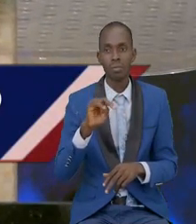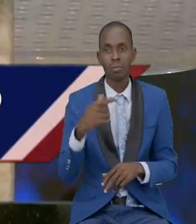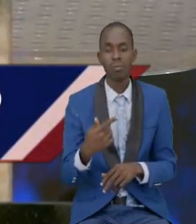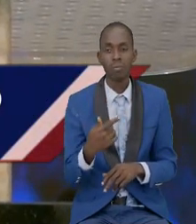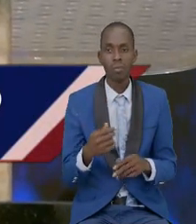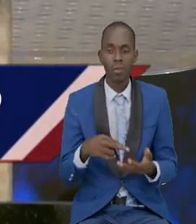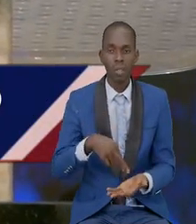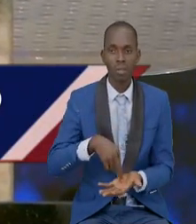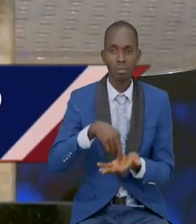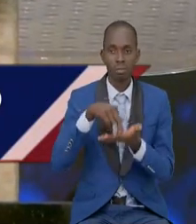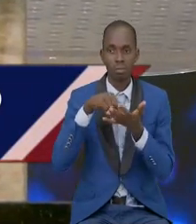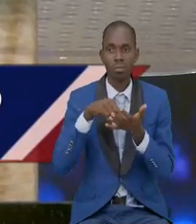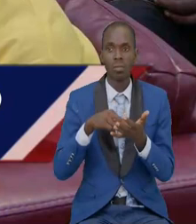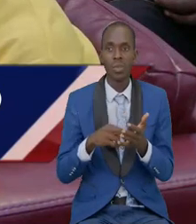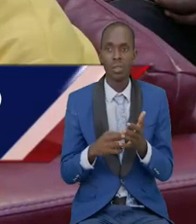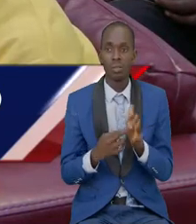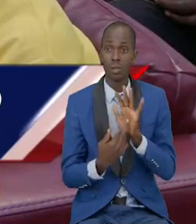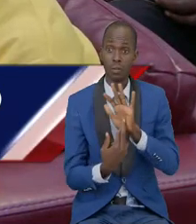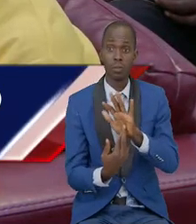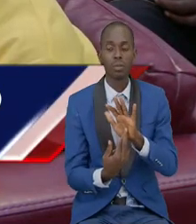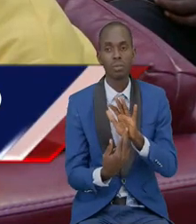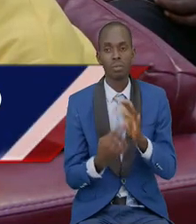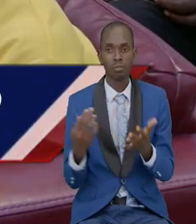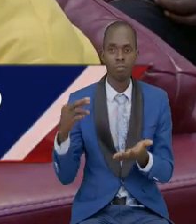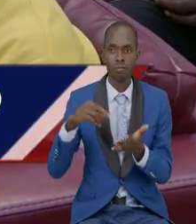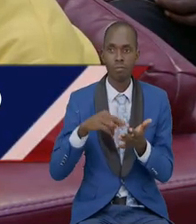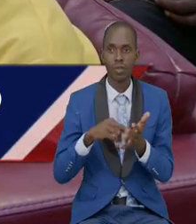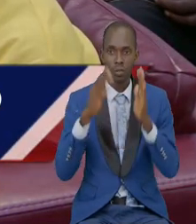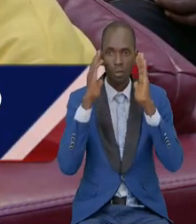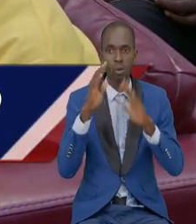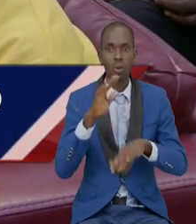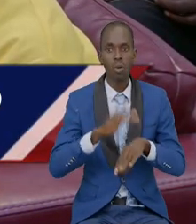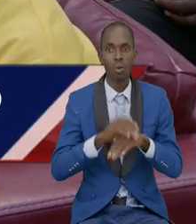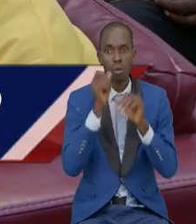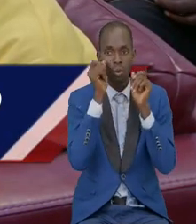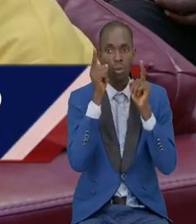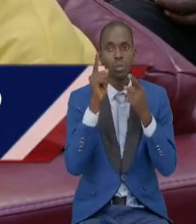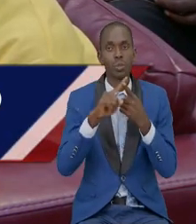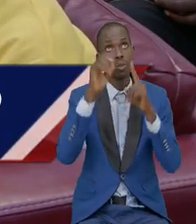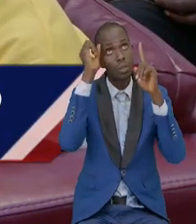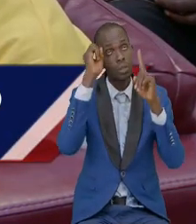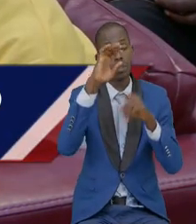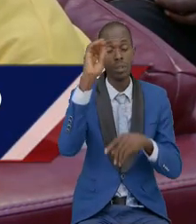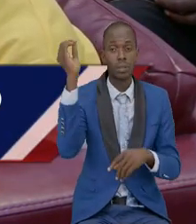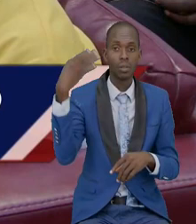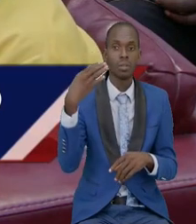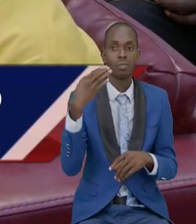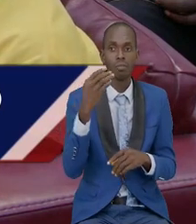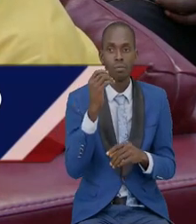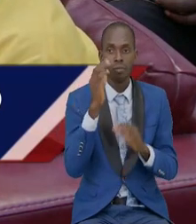refocused, awakening to his grace. be focused